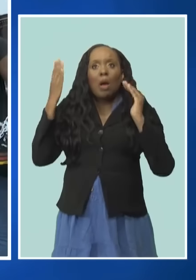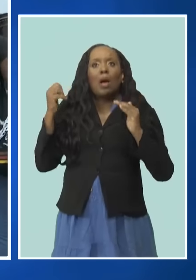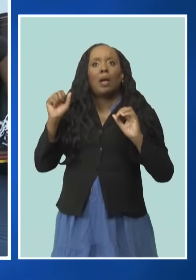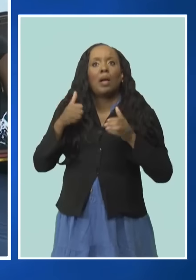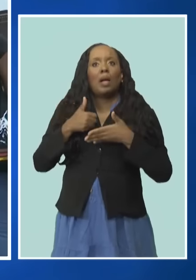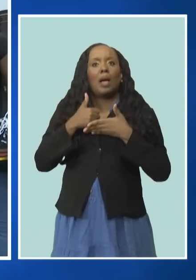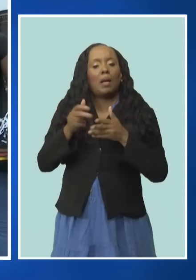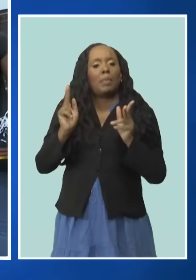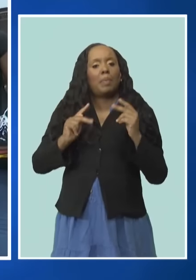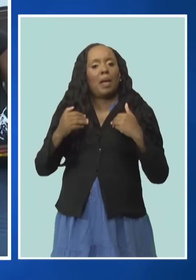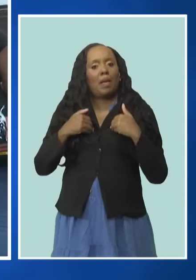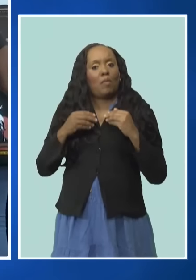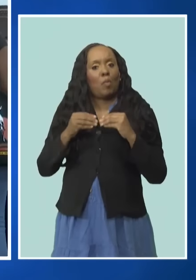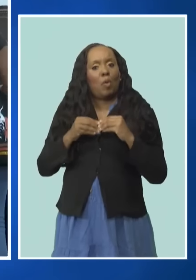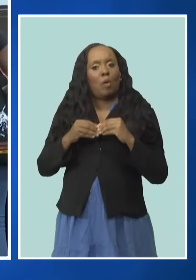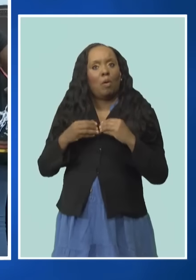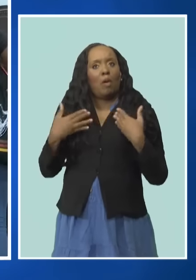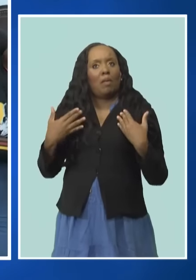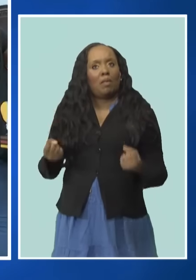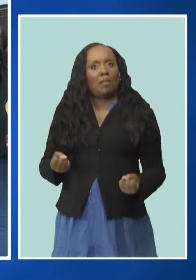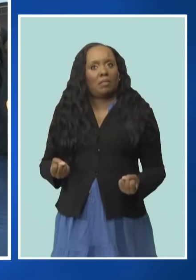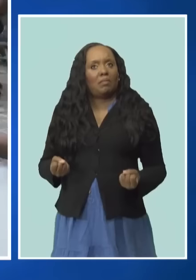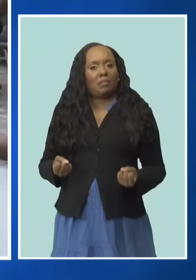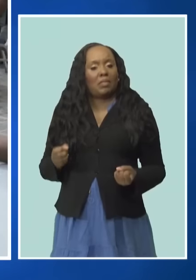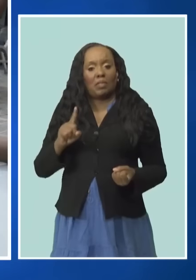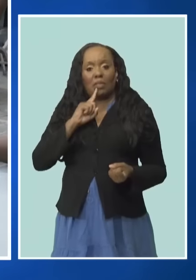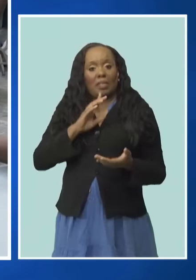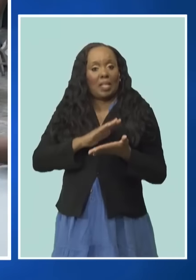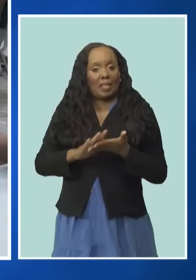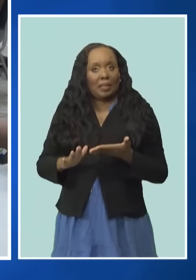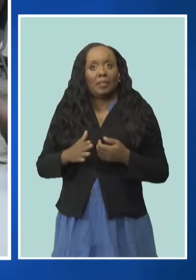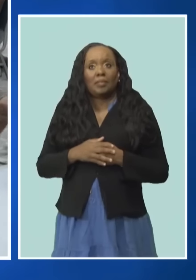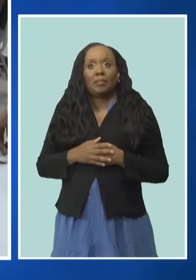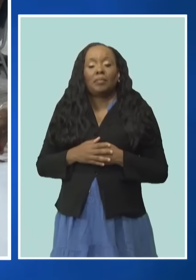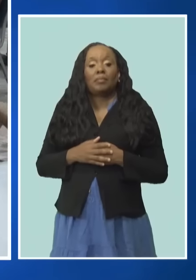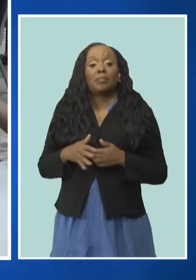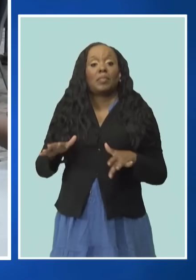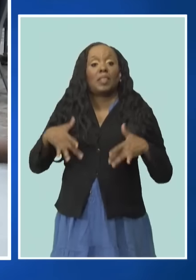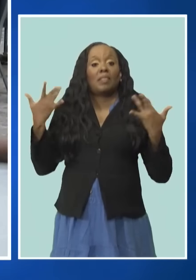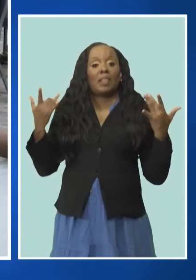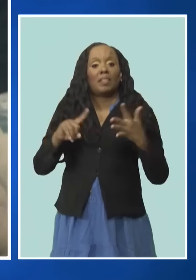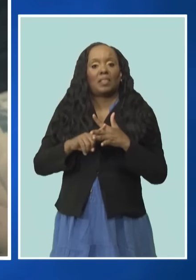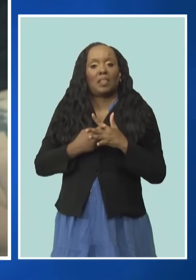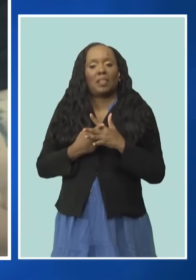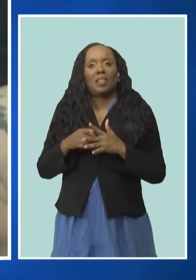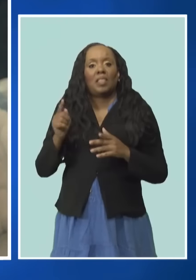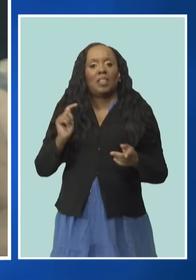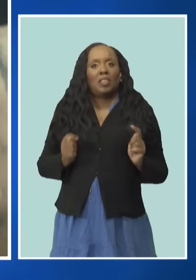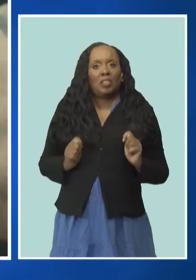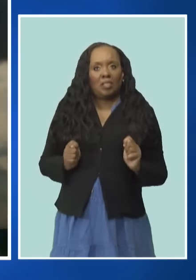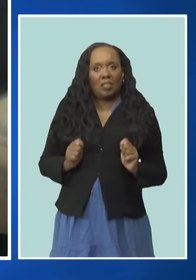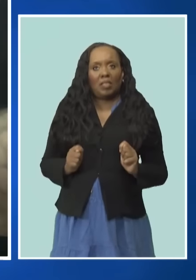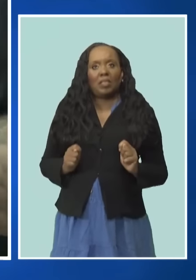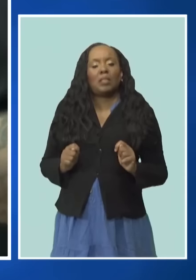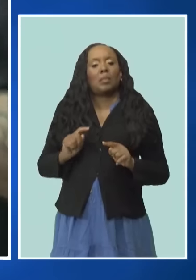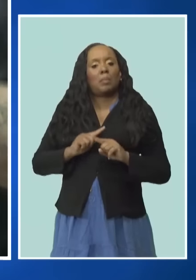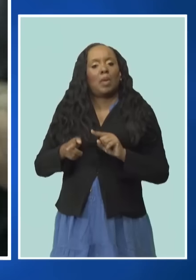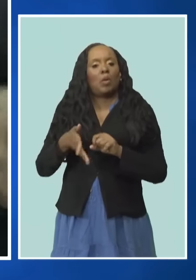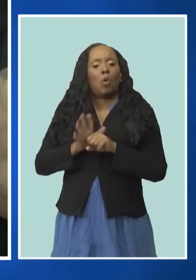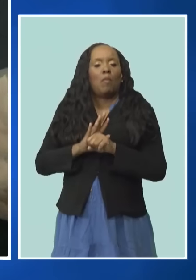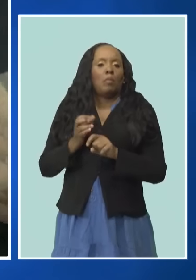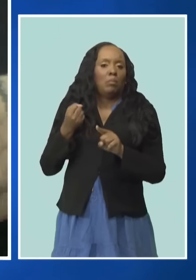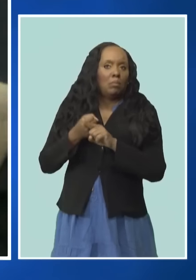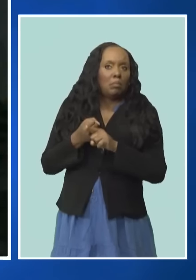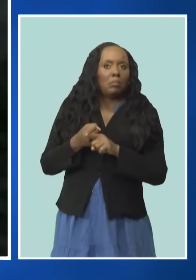confidence, so it's a nice little thing. The event, which began originally in Trinidad, was impacted by COVID, but